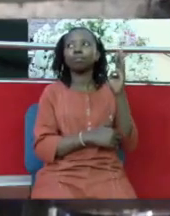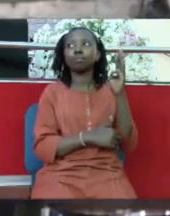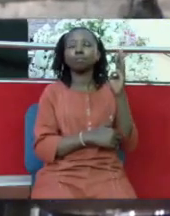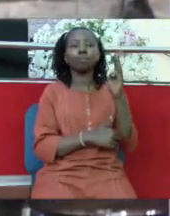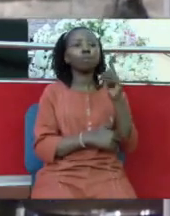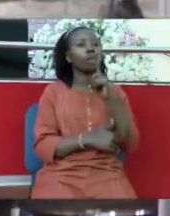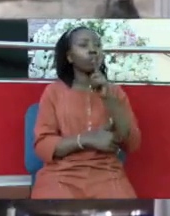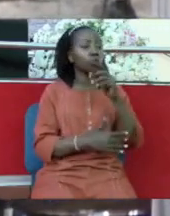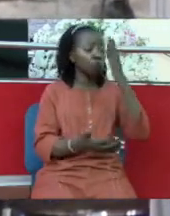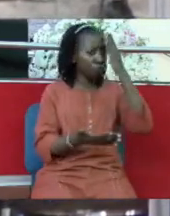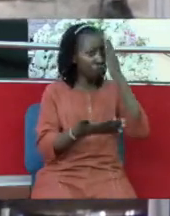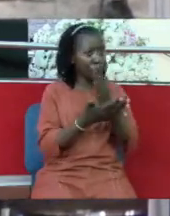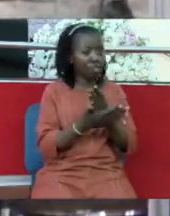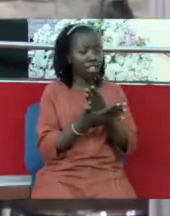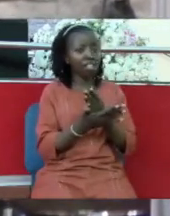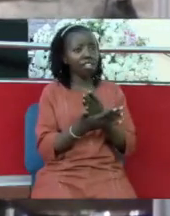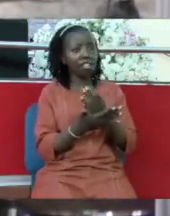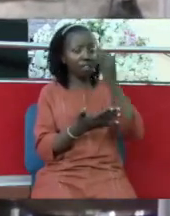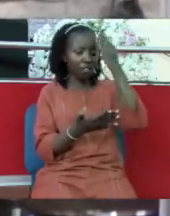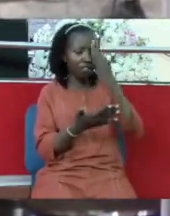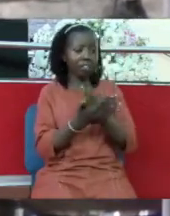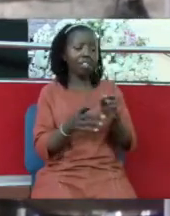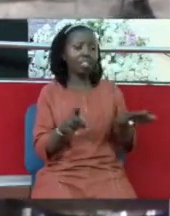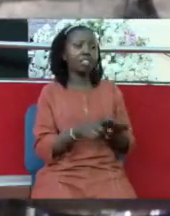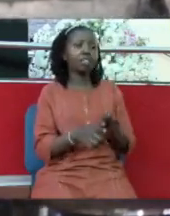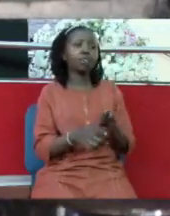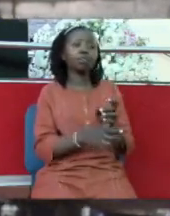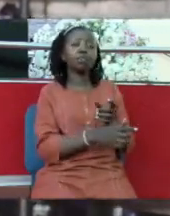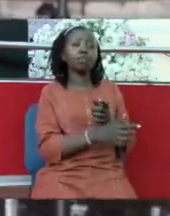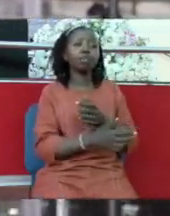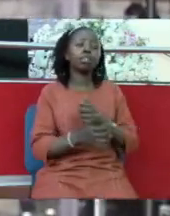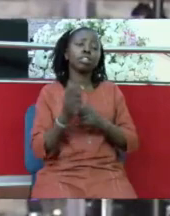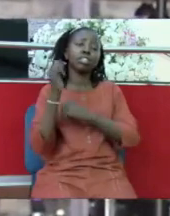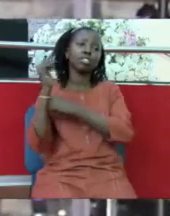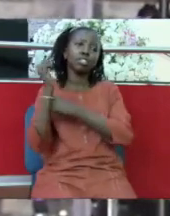So faith is a shield. Your faith,